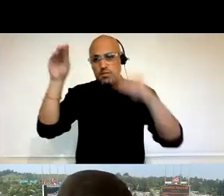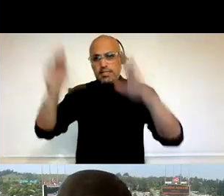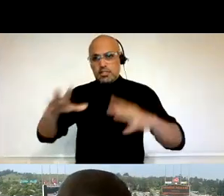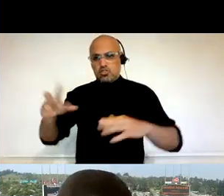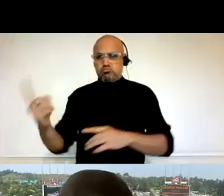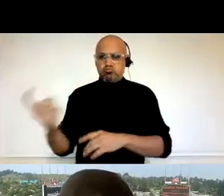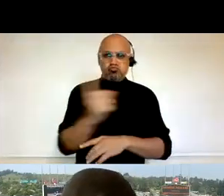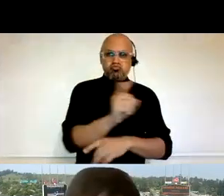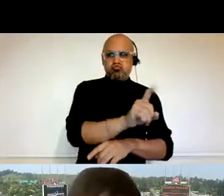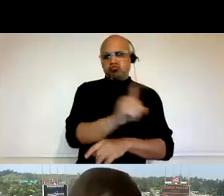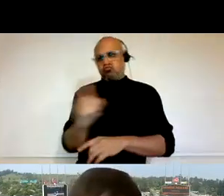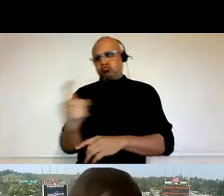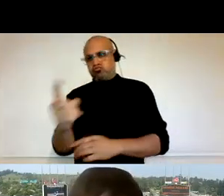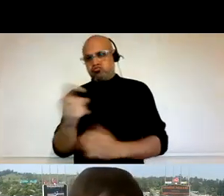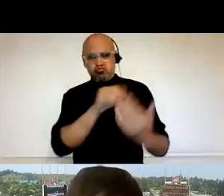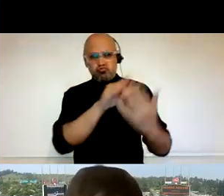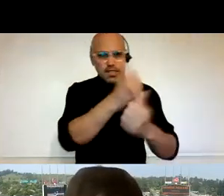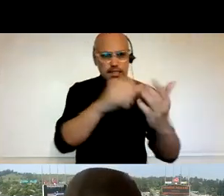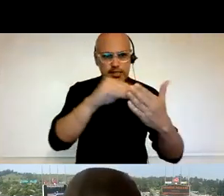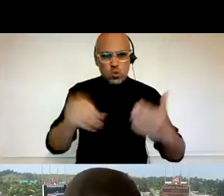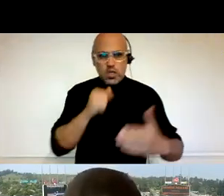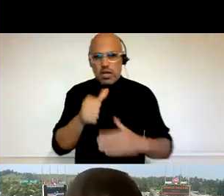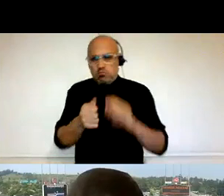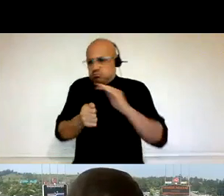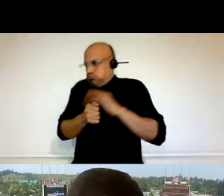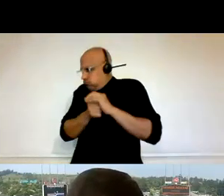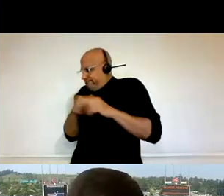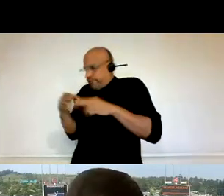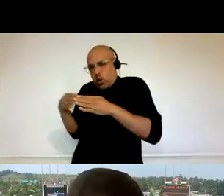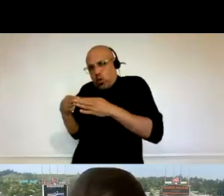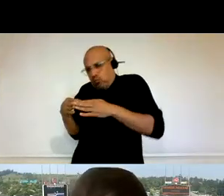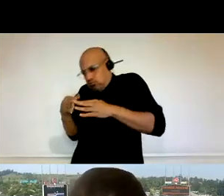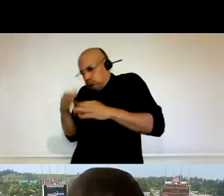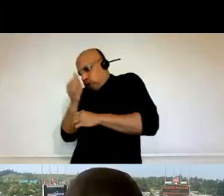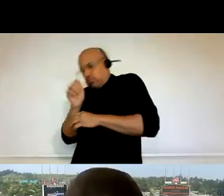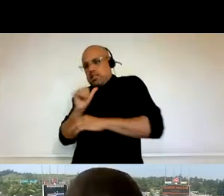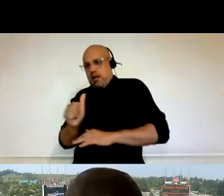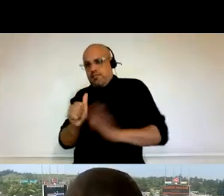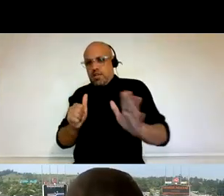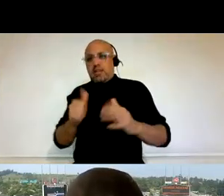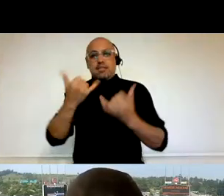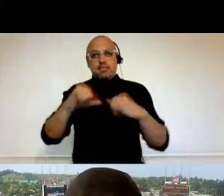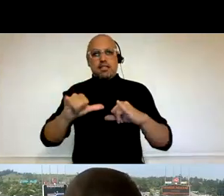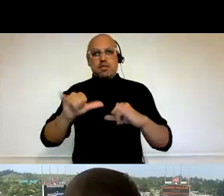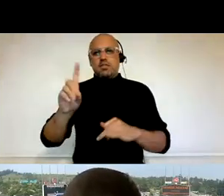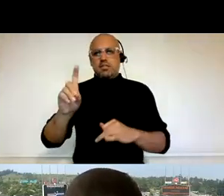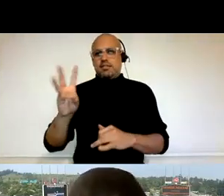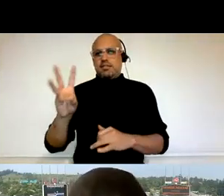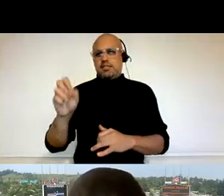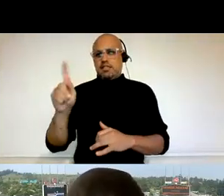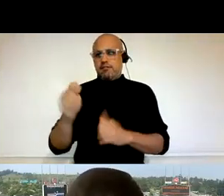not hide out in a corner, but yet still be at least 6 feet away from everyone so they can make eye contact. It just gives